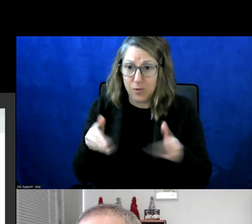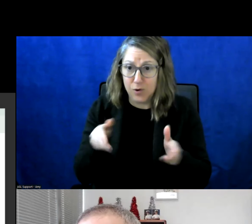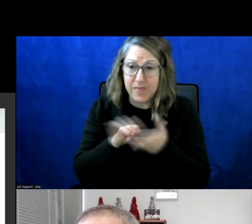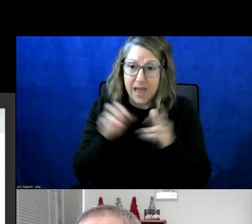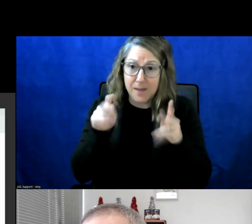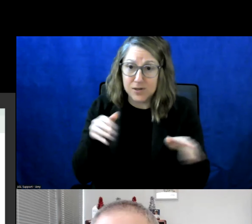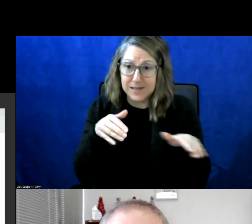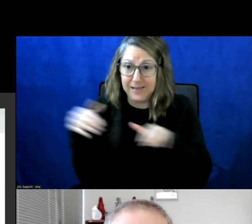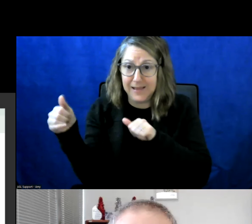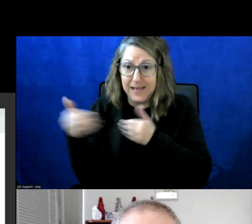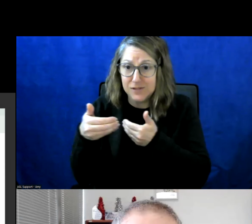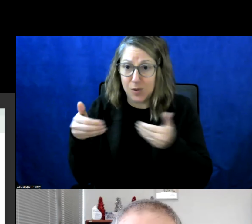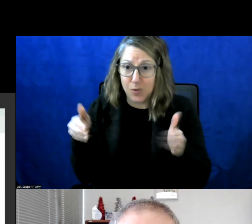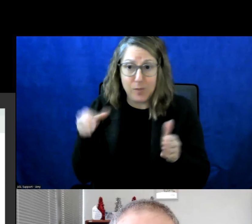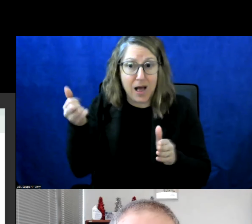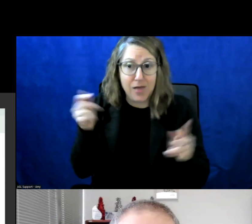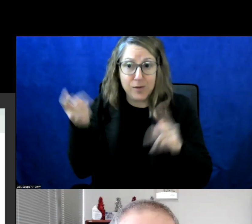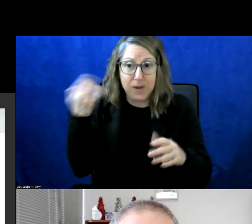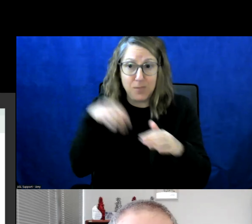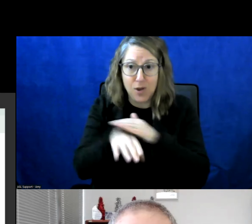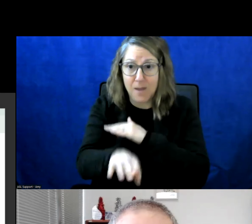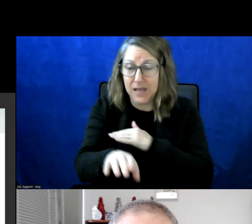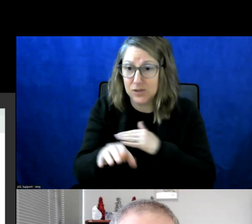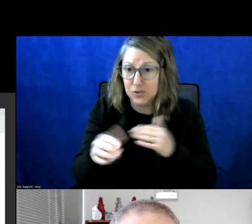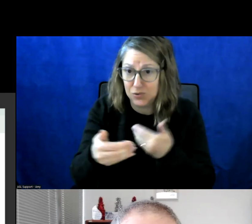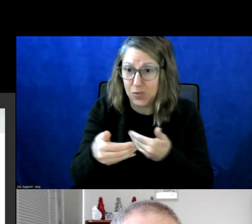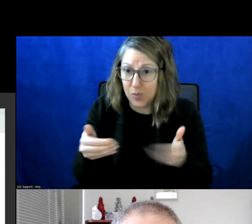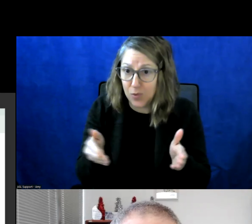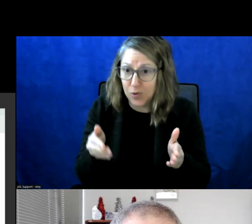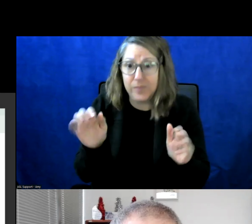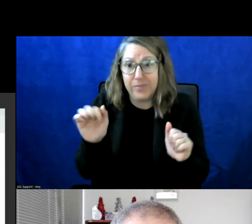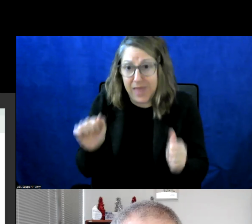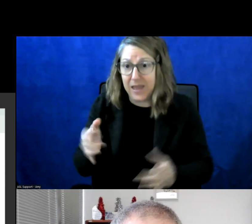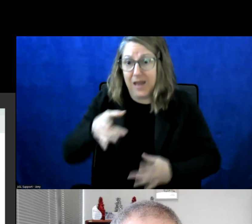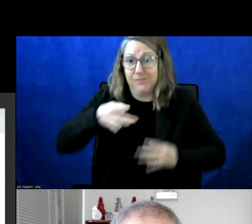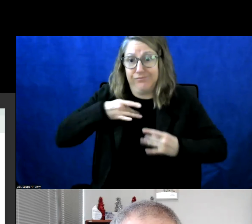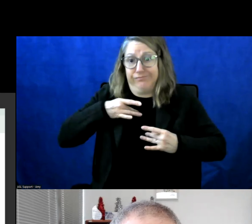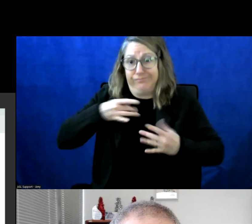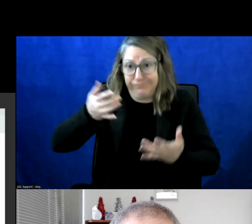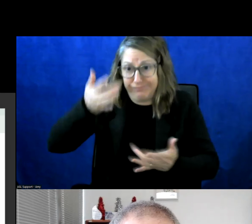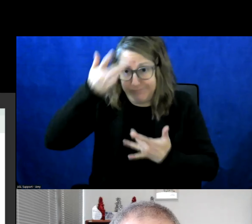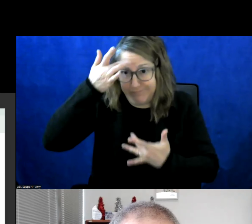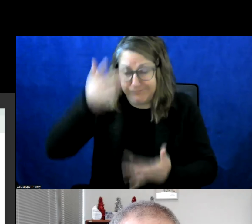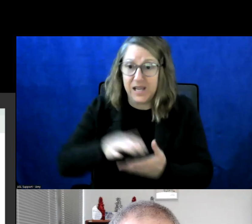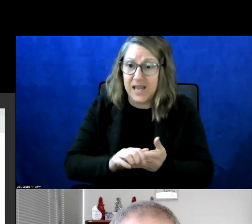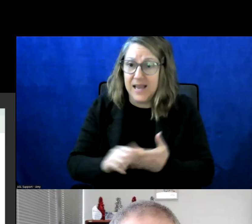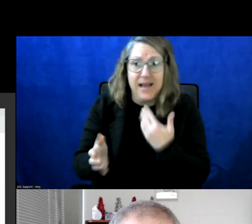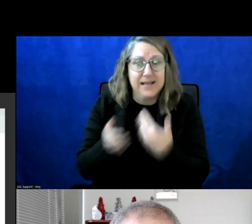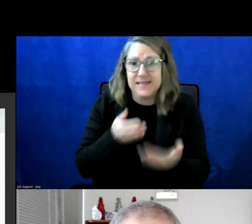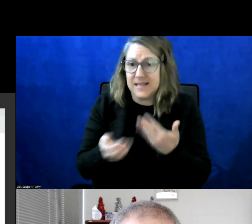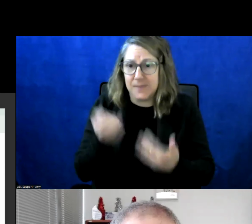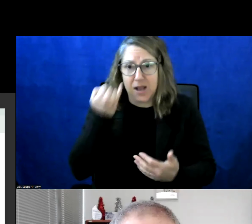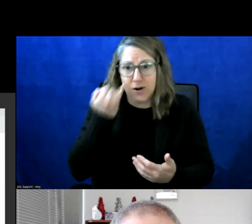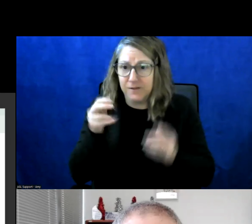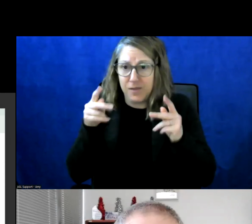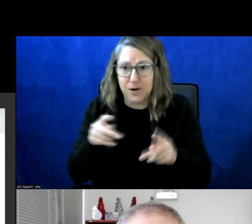the room, other people come in the room and they can get infected. It doesn't matter if the person's not in the